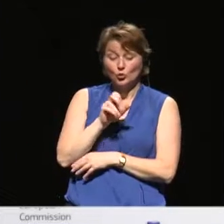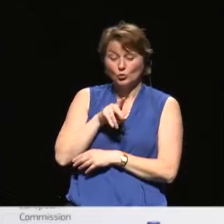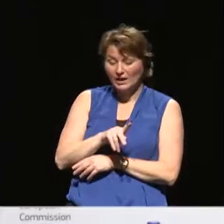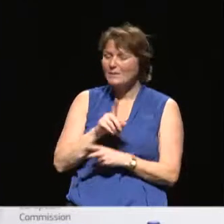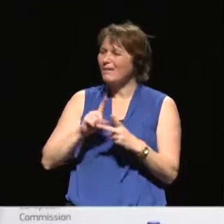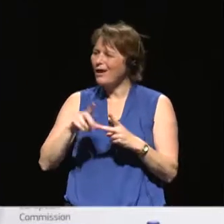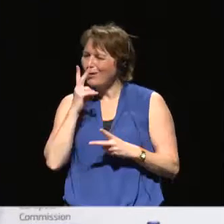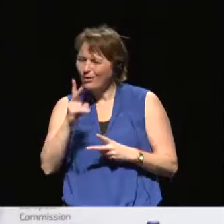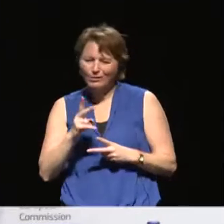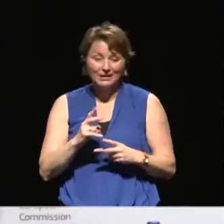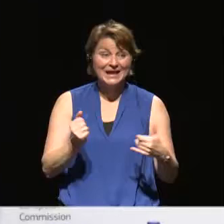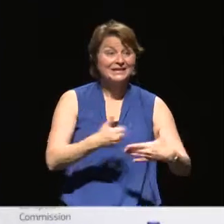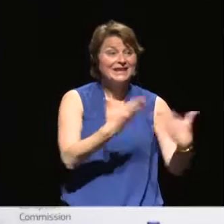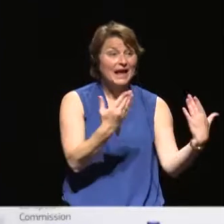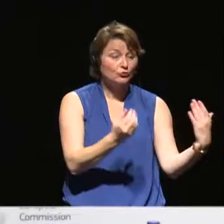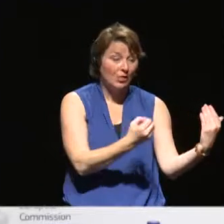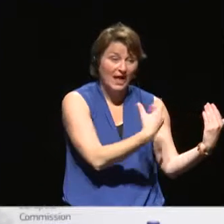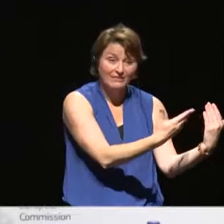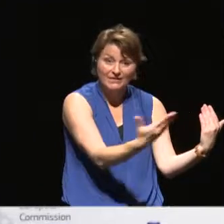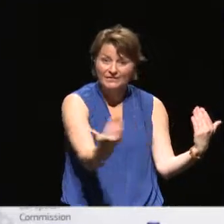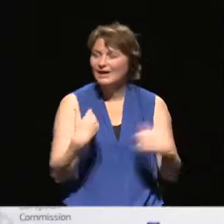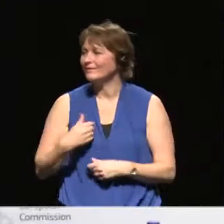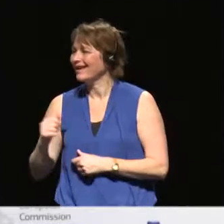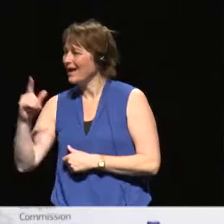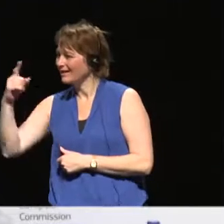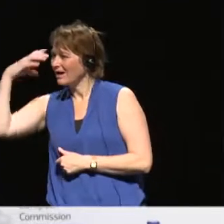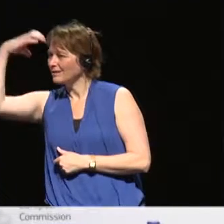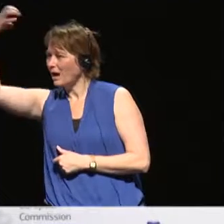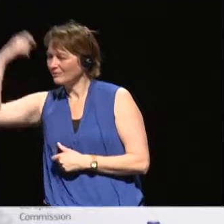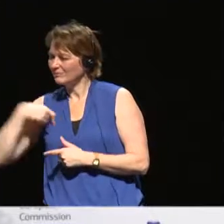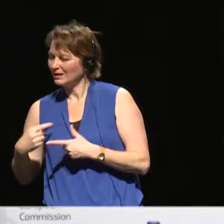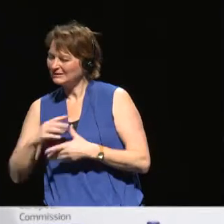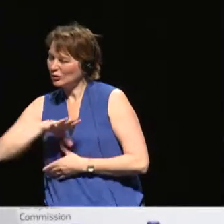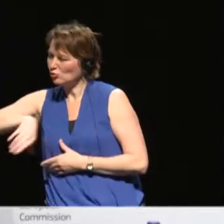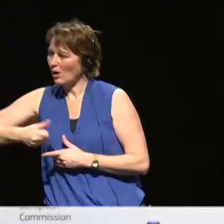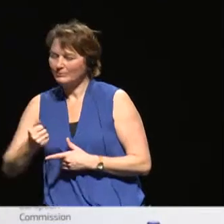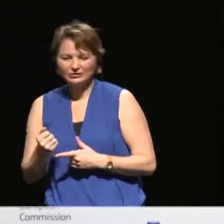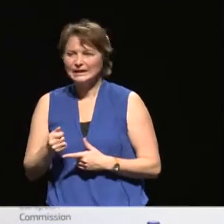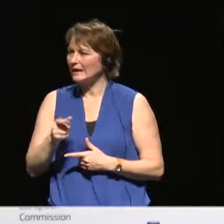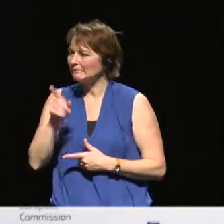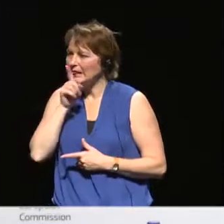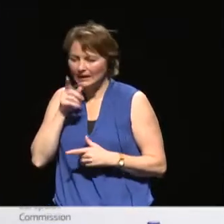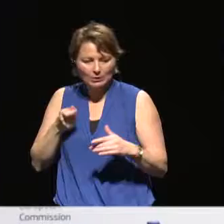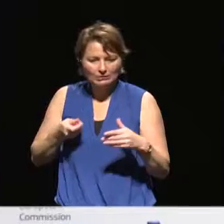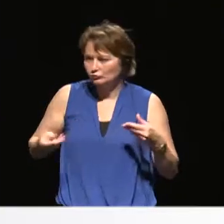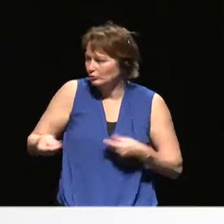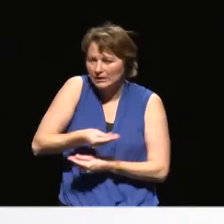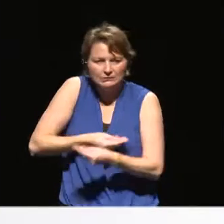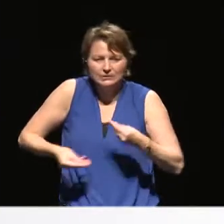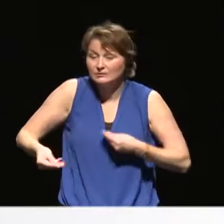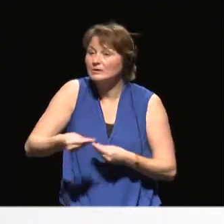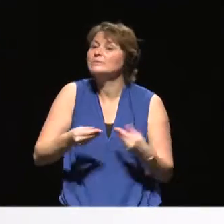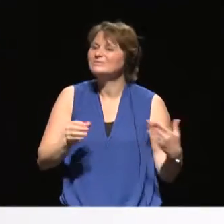natural resources, governance, corruption, and the illegal trade. And the Environmental Crime Report, and I urge you, if you're interested,